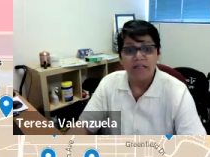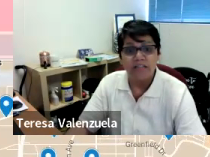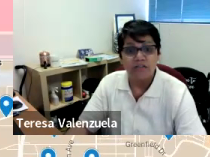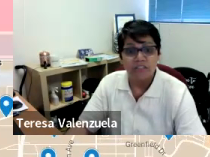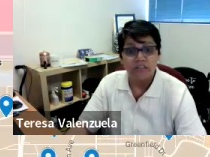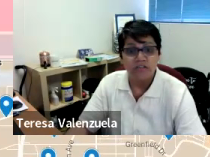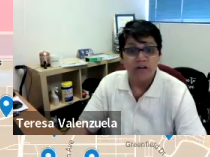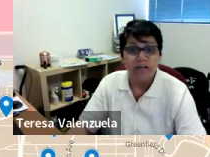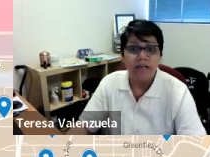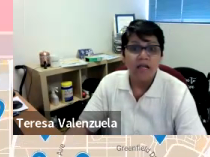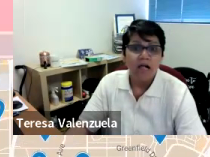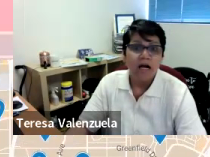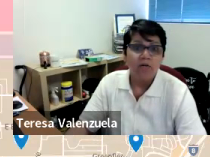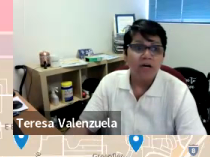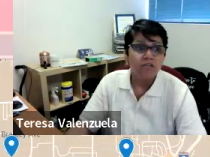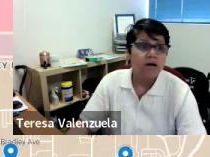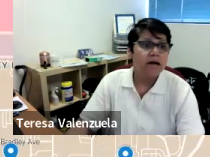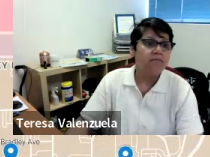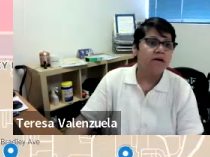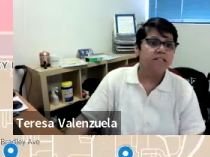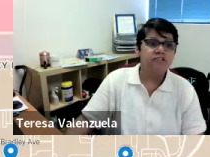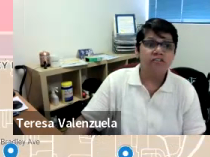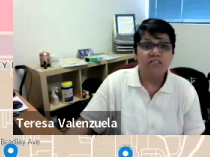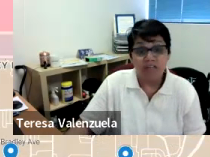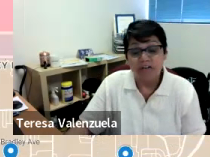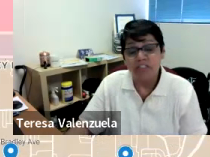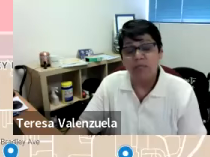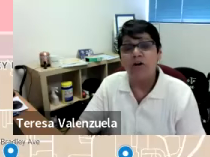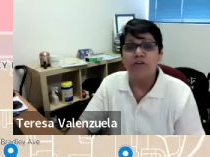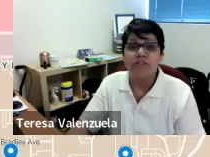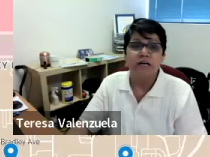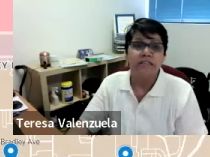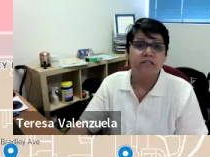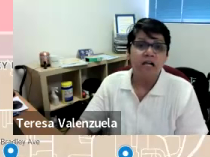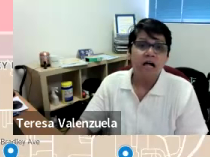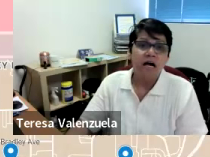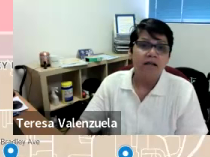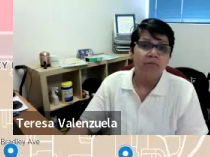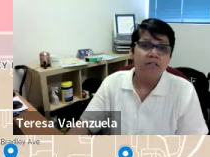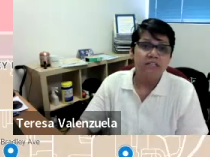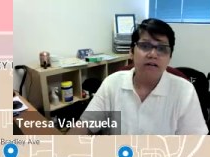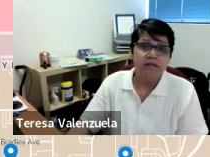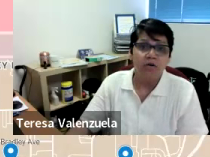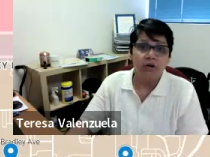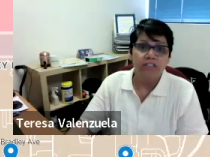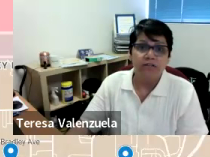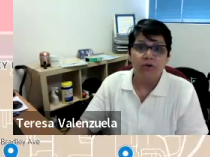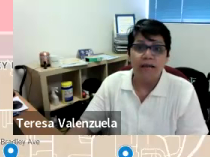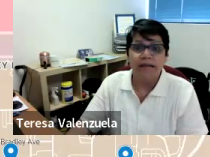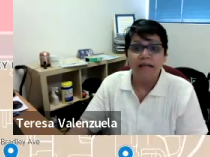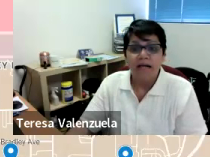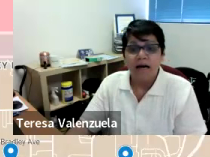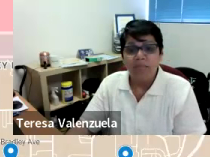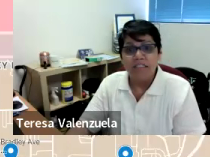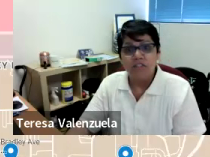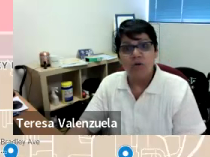and providing digital skills training. We also have digital literacy partner sites, the ones that are in orange and